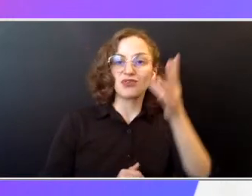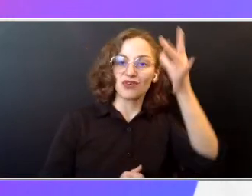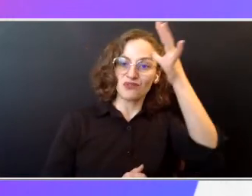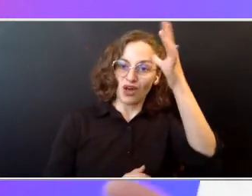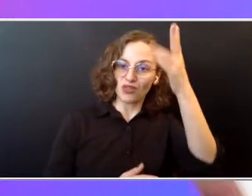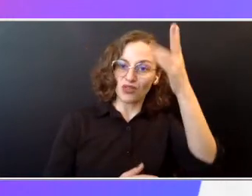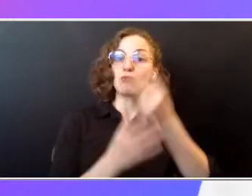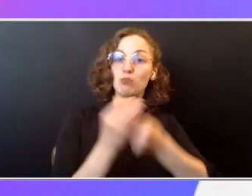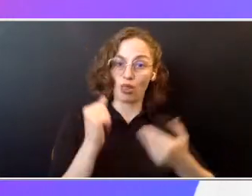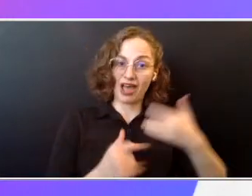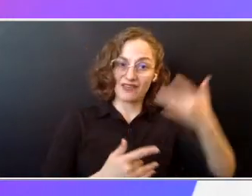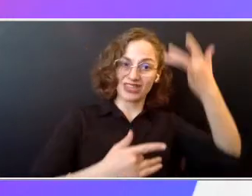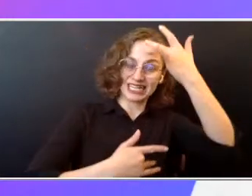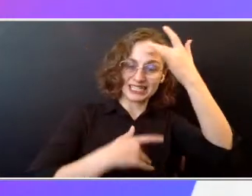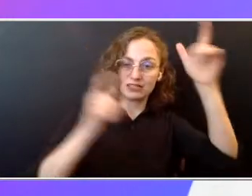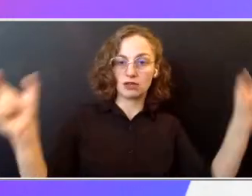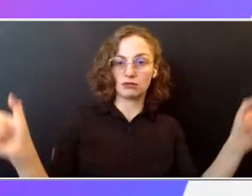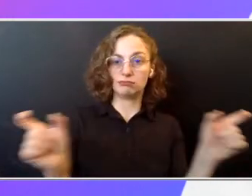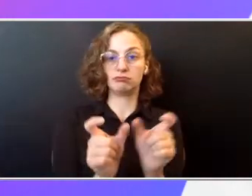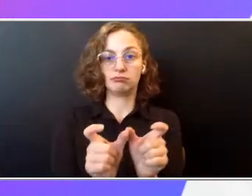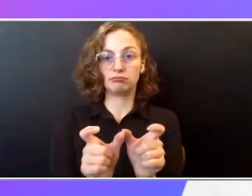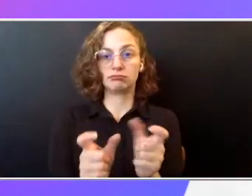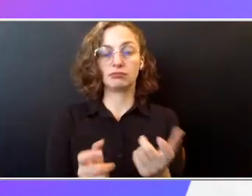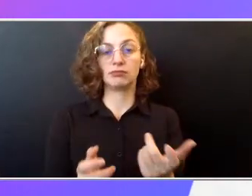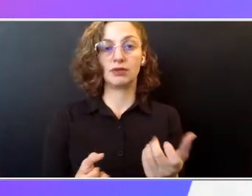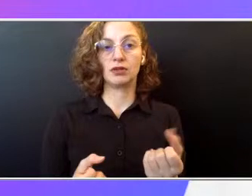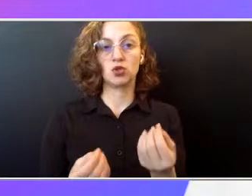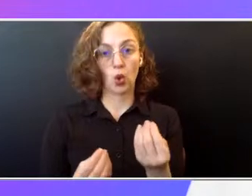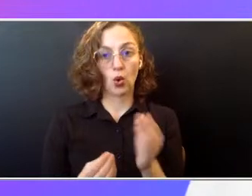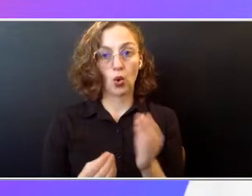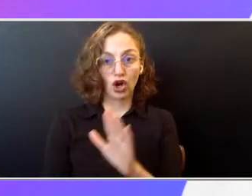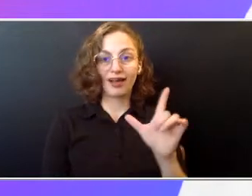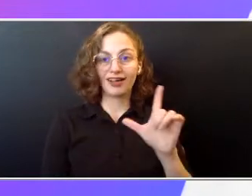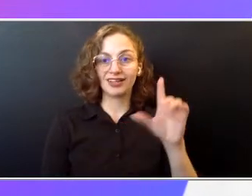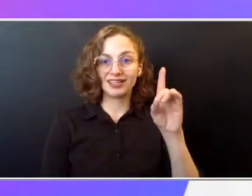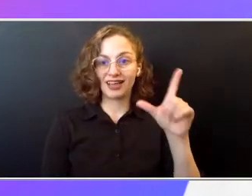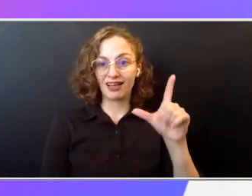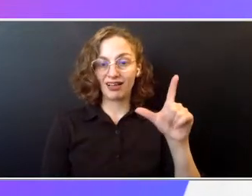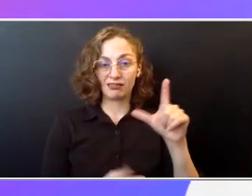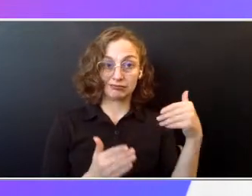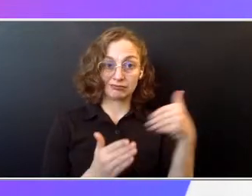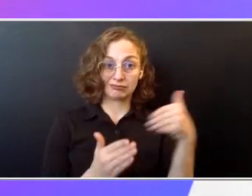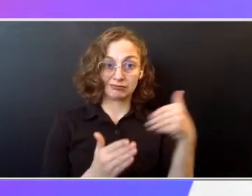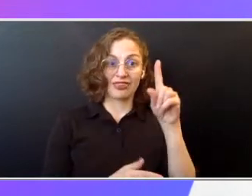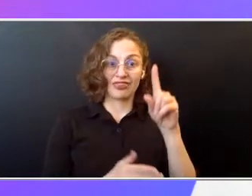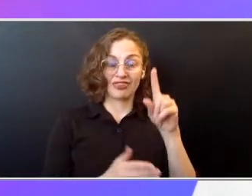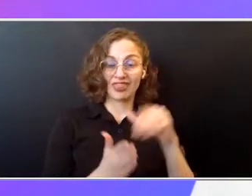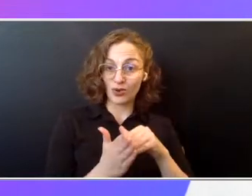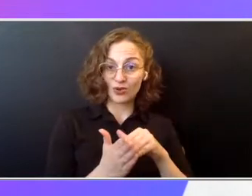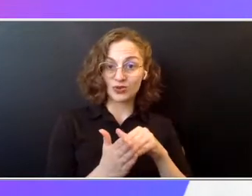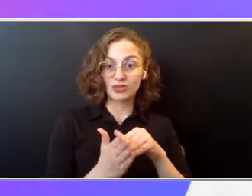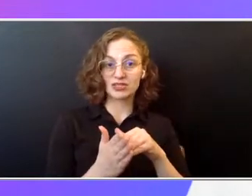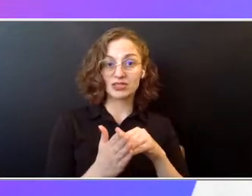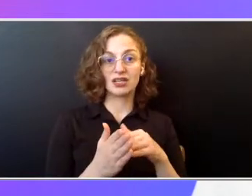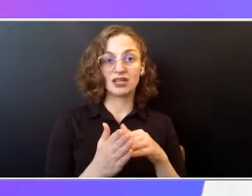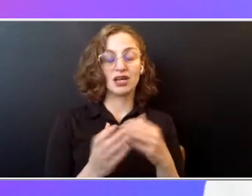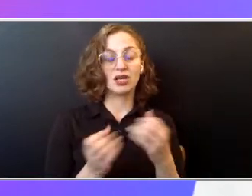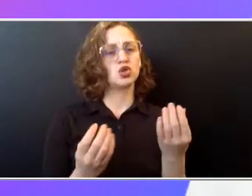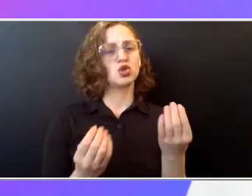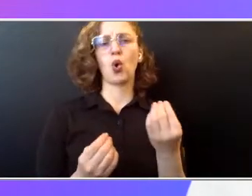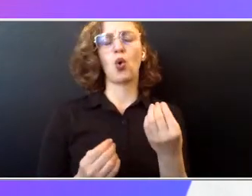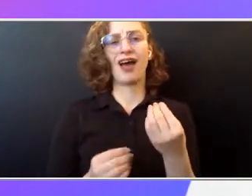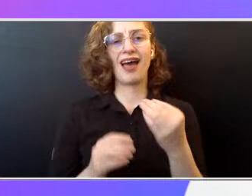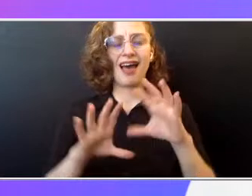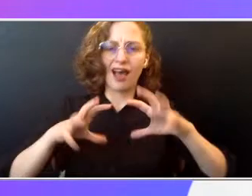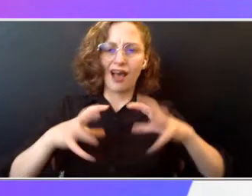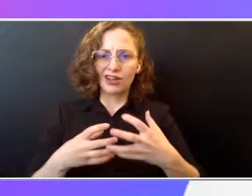LDLs of like close to 1,000. And she's 1 in 500,000 have this. But a heterozygote like